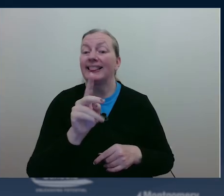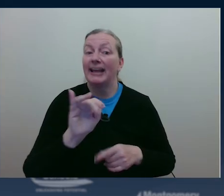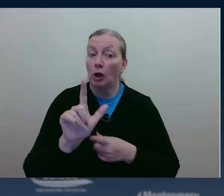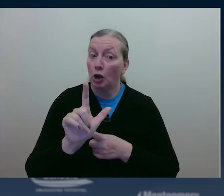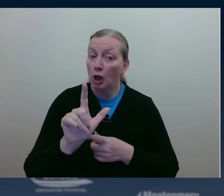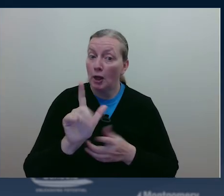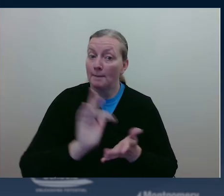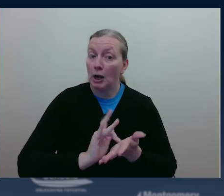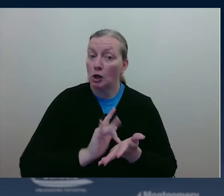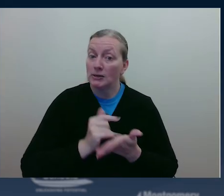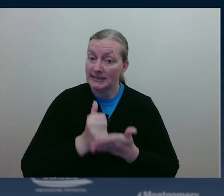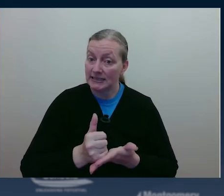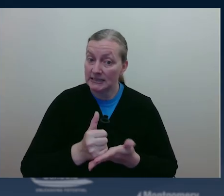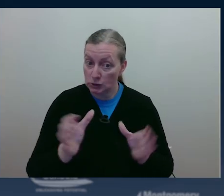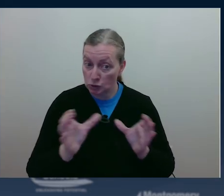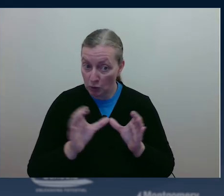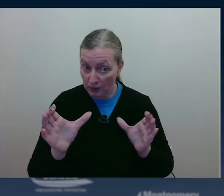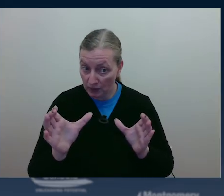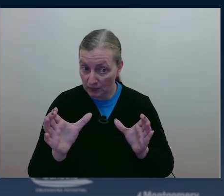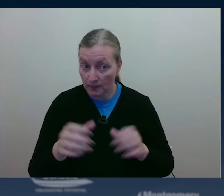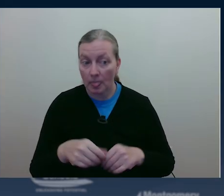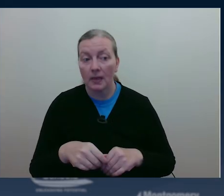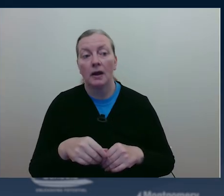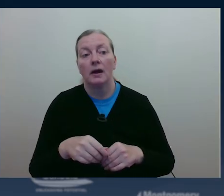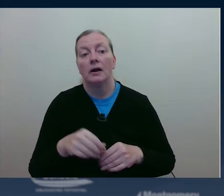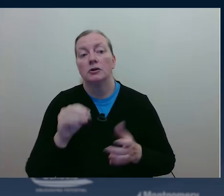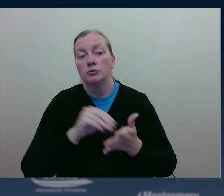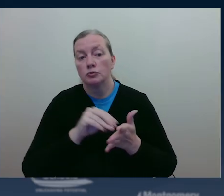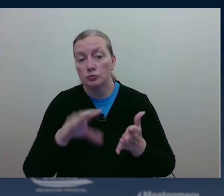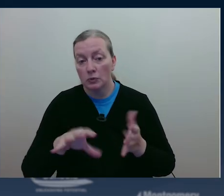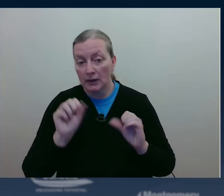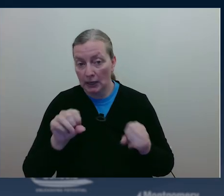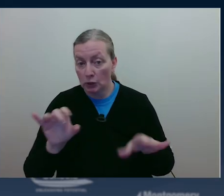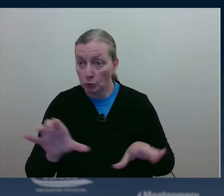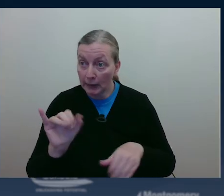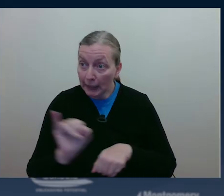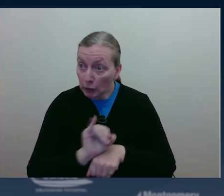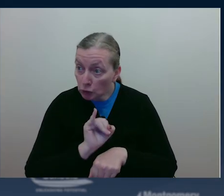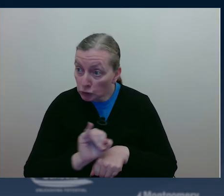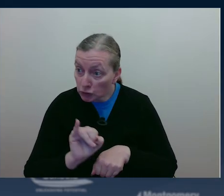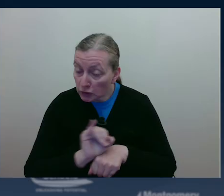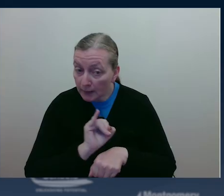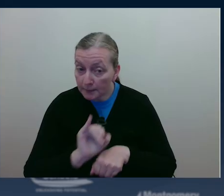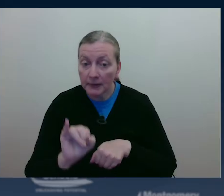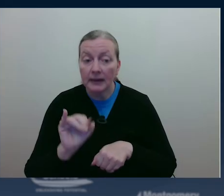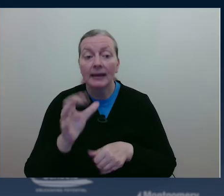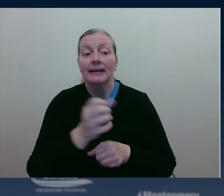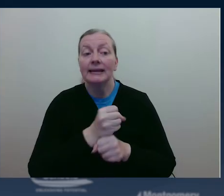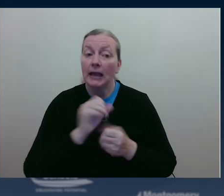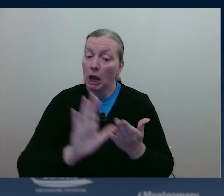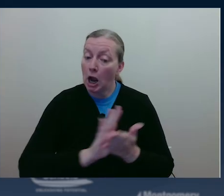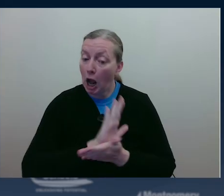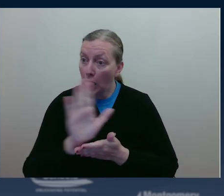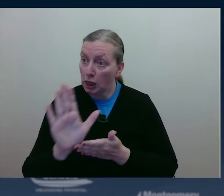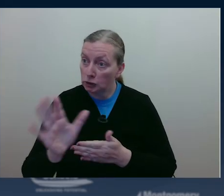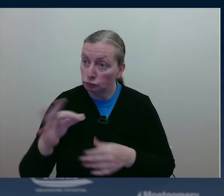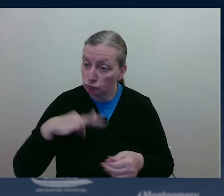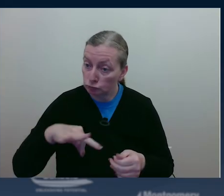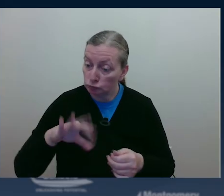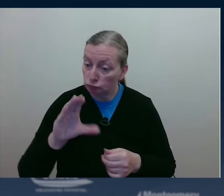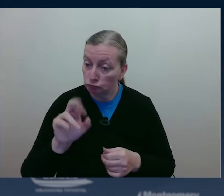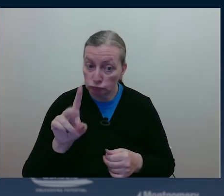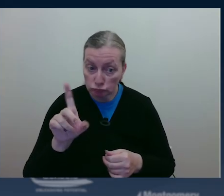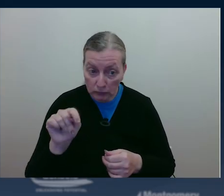Students will be able to participate in internships, earn college credits, earn the IB Career Program